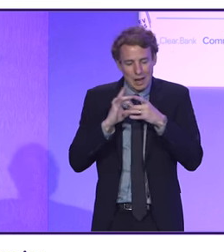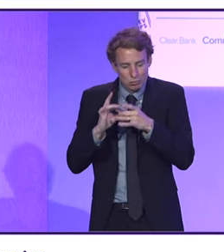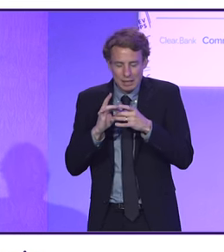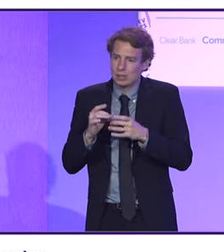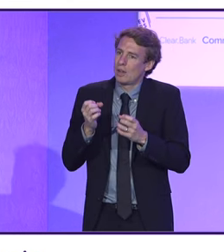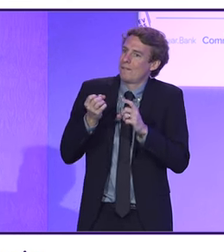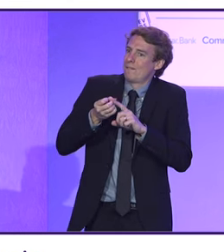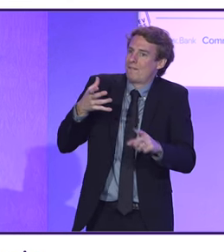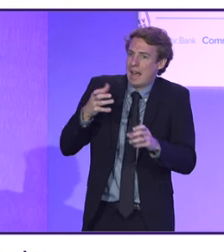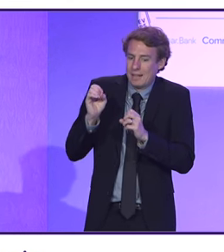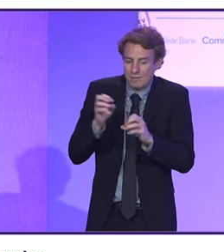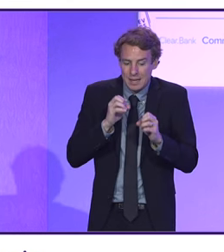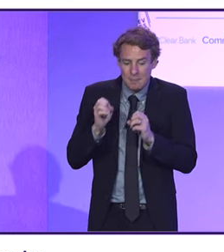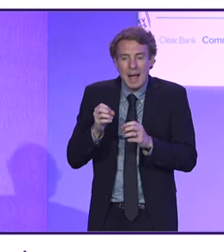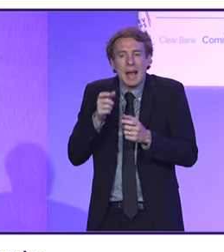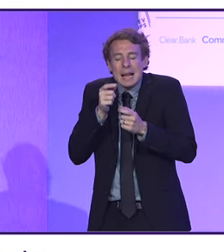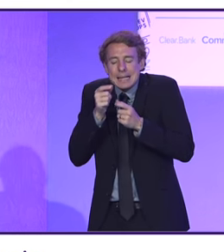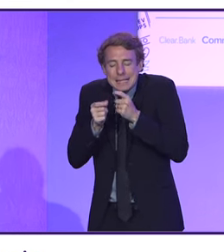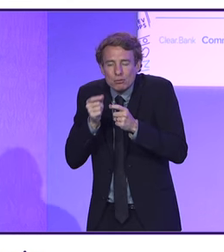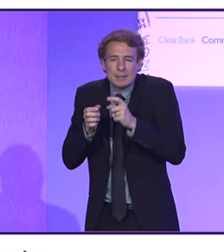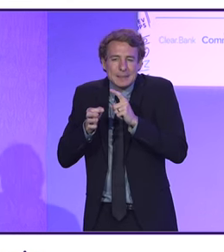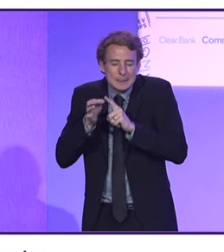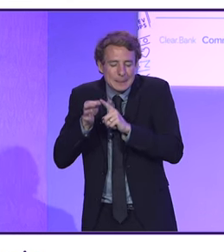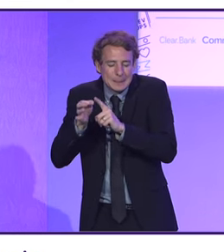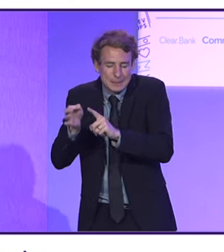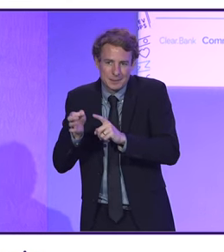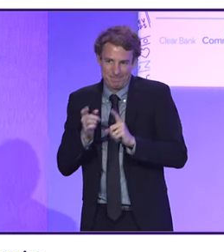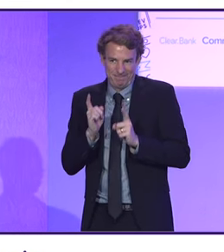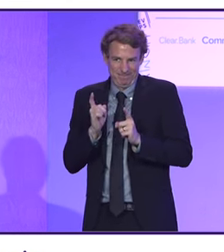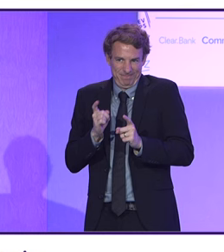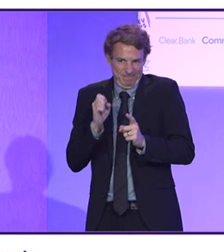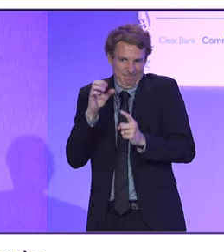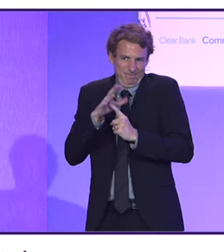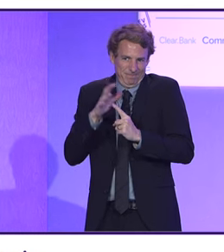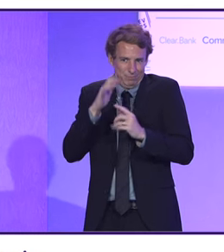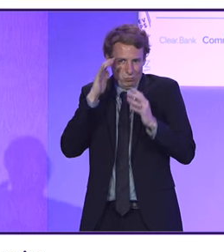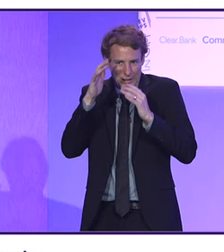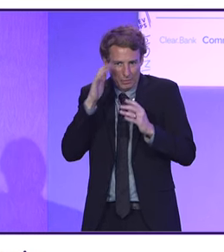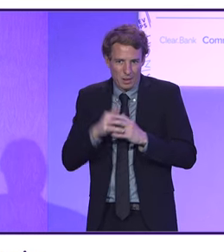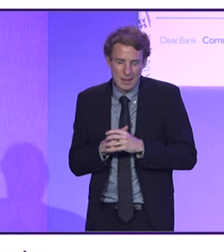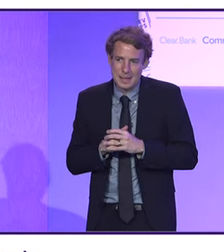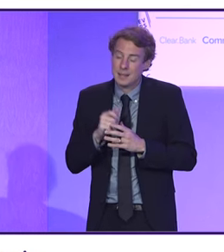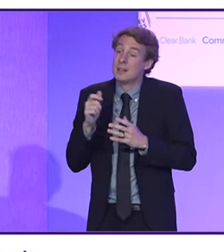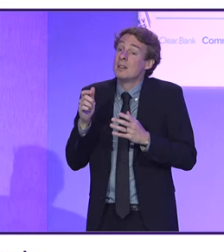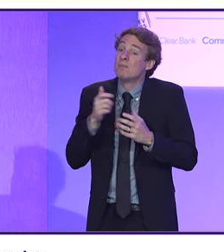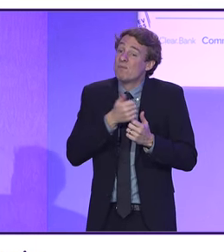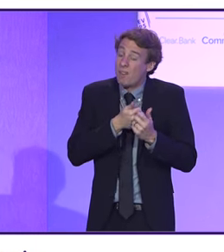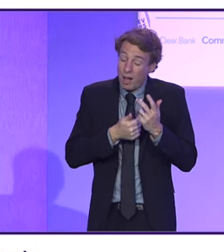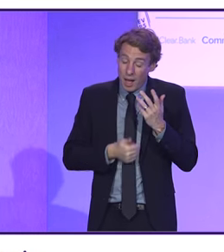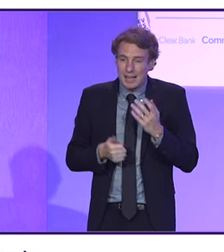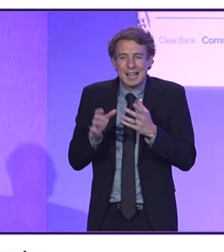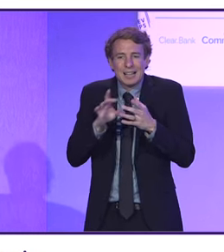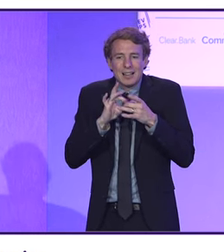it. The only one in that list that has a hard time scaling is collaboration. It's the only